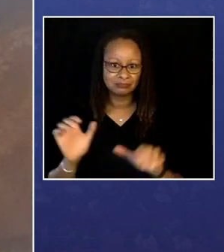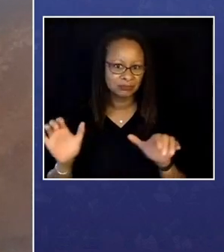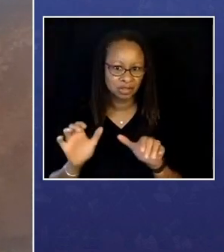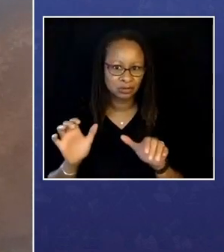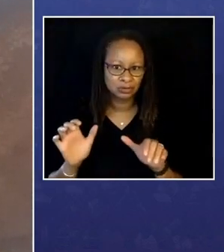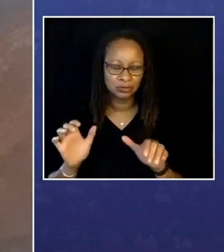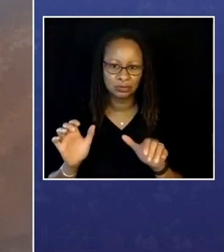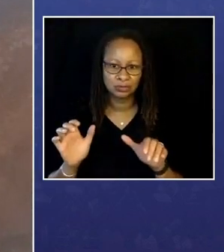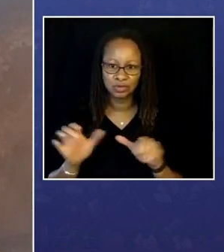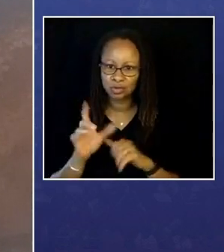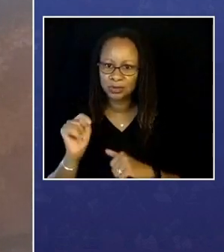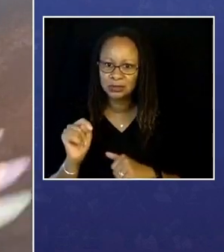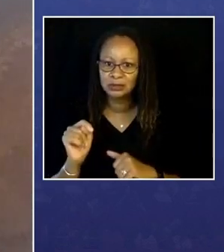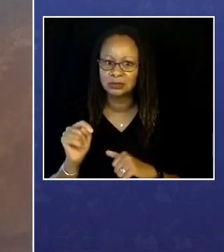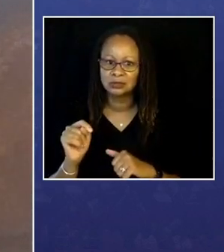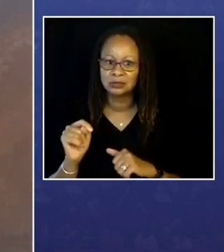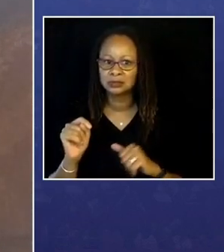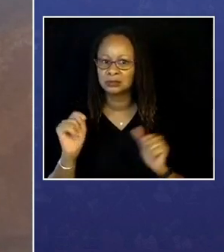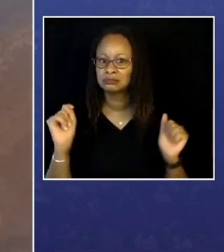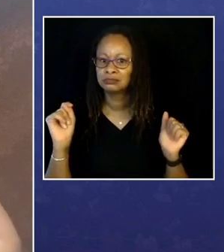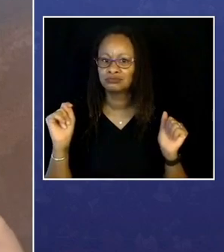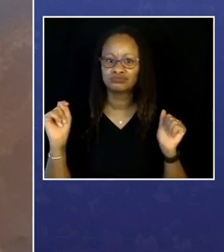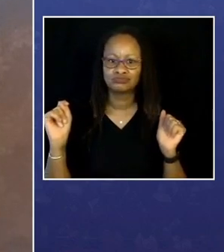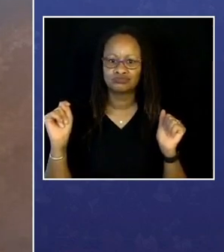Did you do it? It's